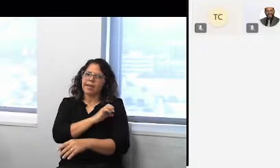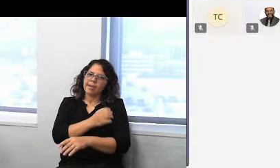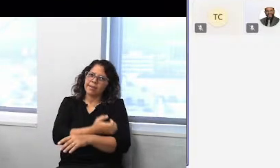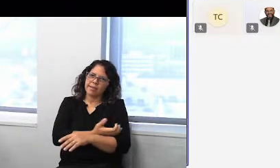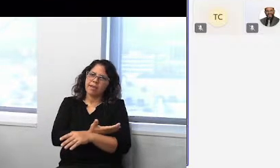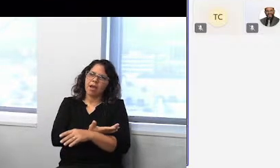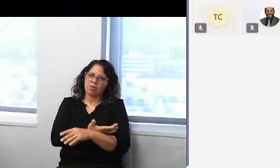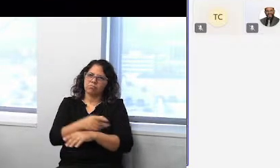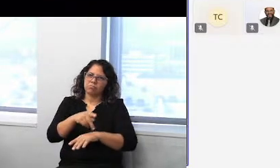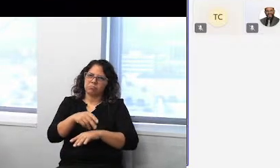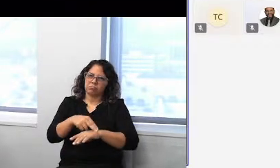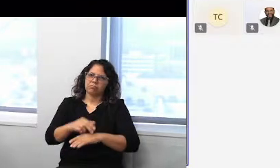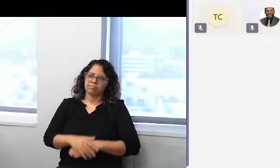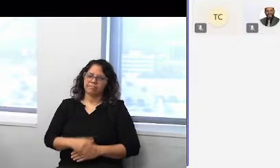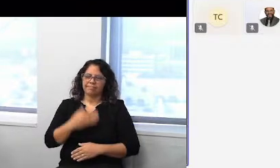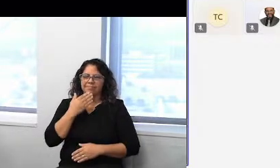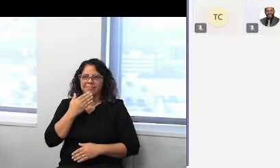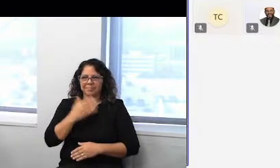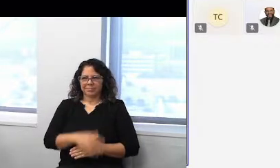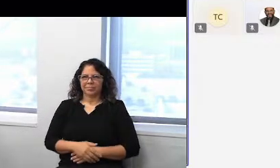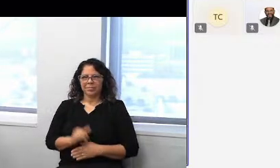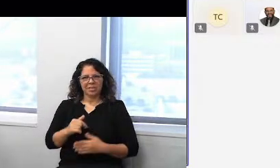Thank you. Those are all the questions I have, Mr. Hamplin.